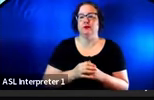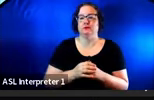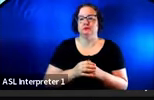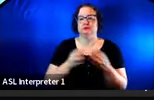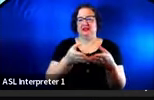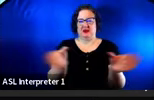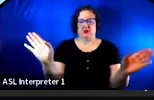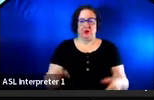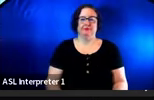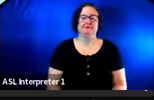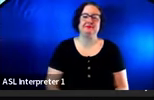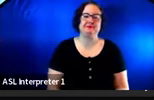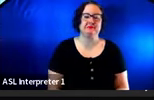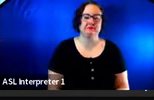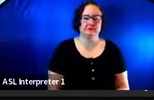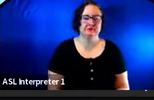In a broader way.